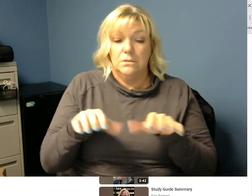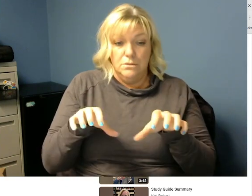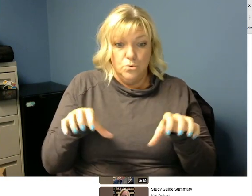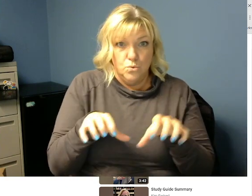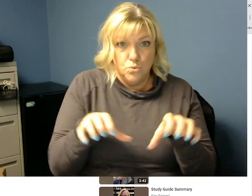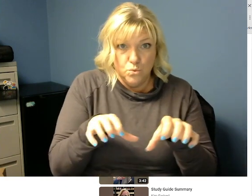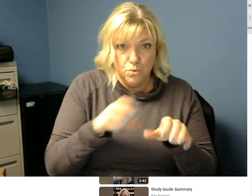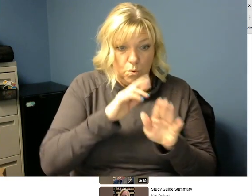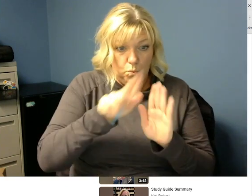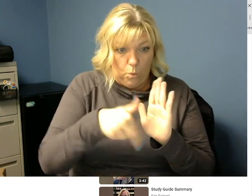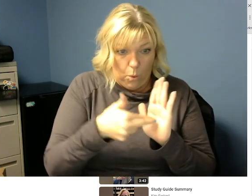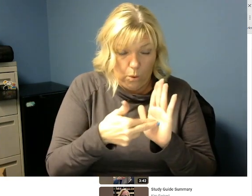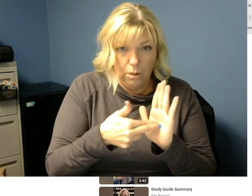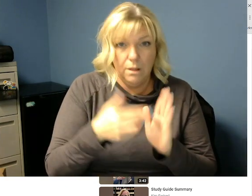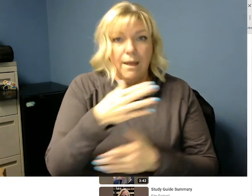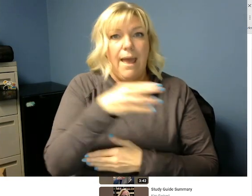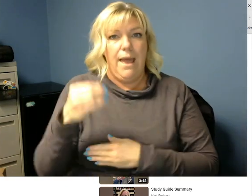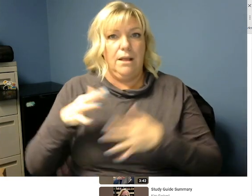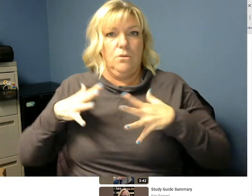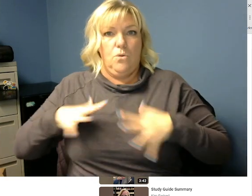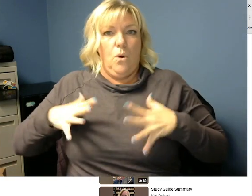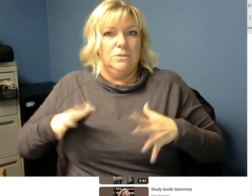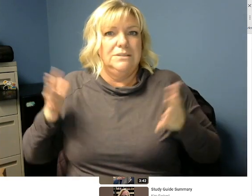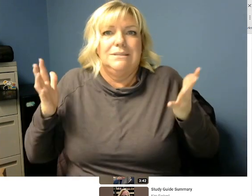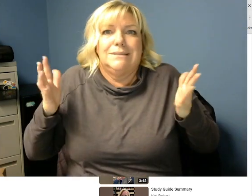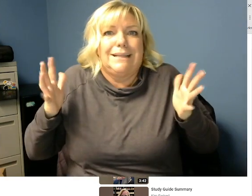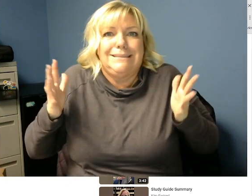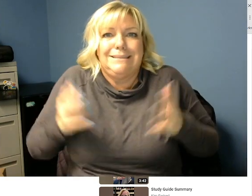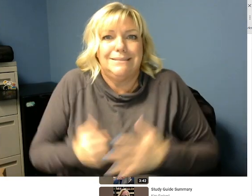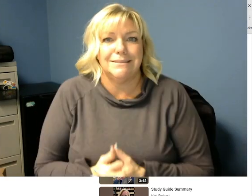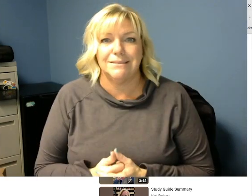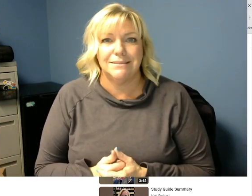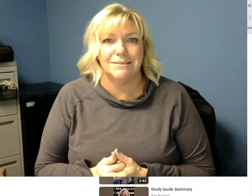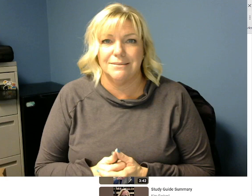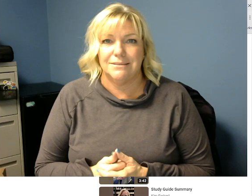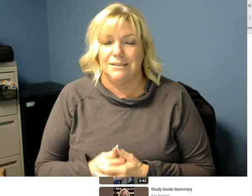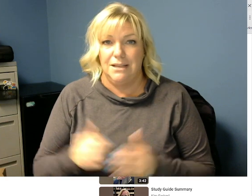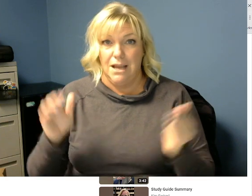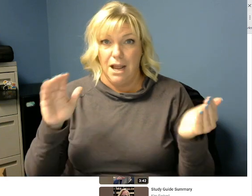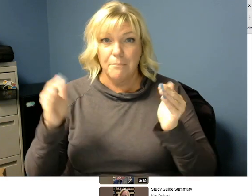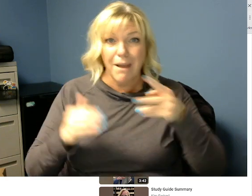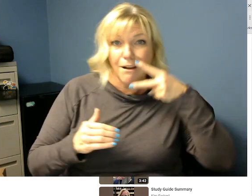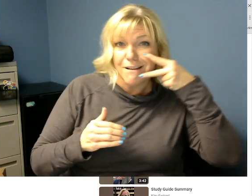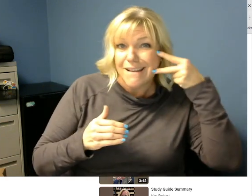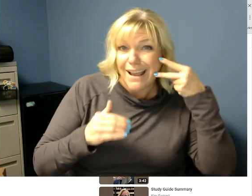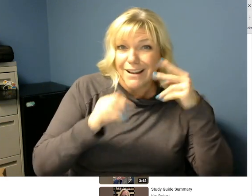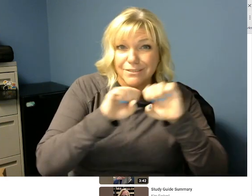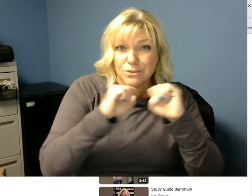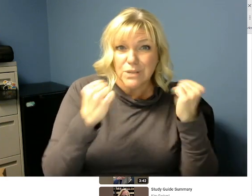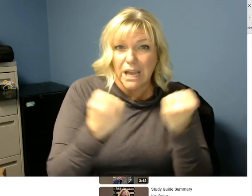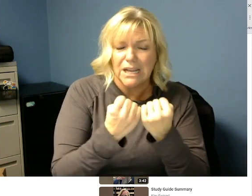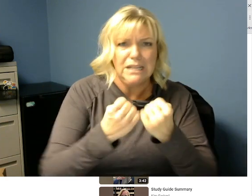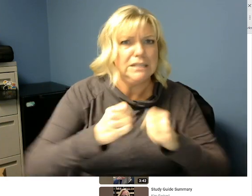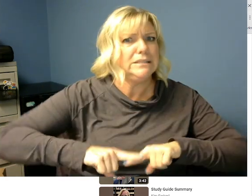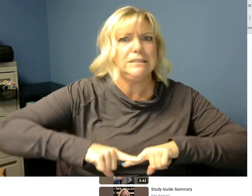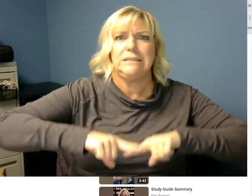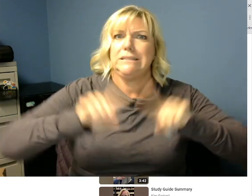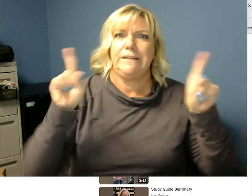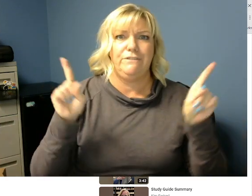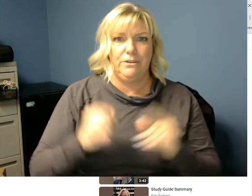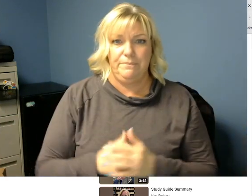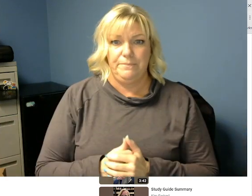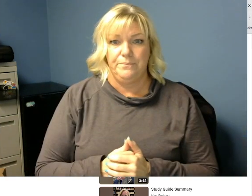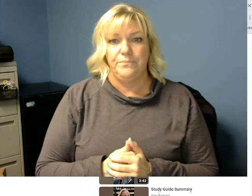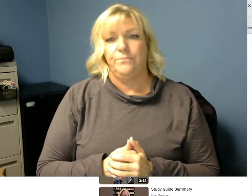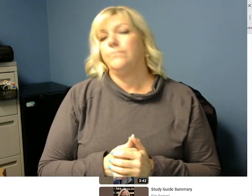your roles, and by what you wear. Very different than what we saw in Native American society. And then two, the other thing to